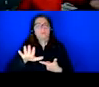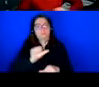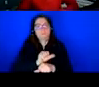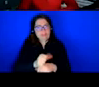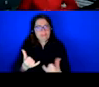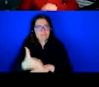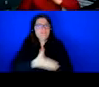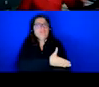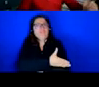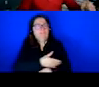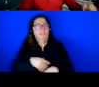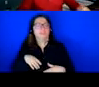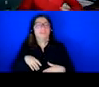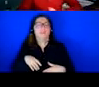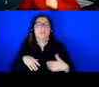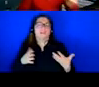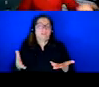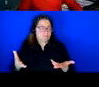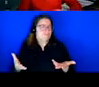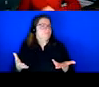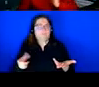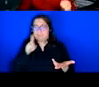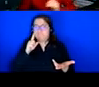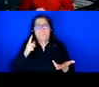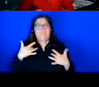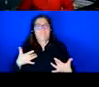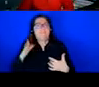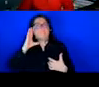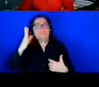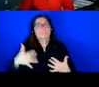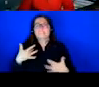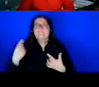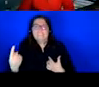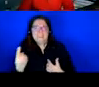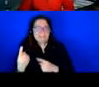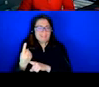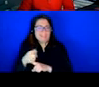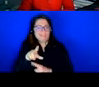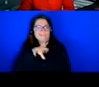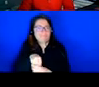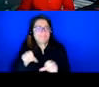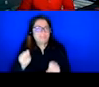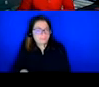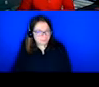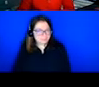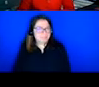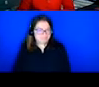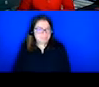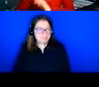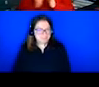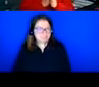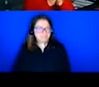think about, these are the exciting things down the road that could be potential engagement opportunities for you.